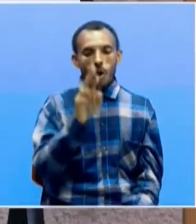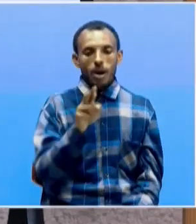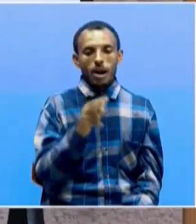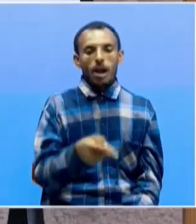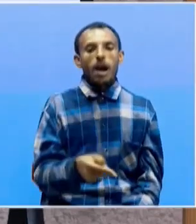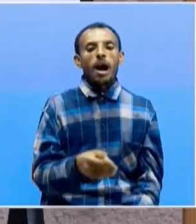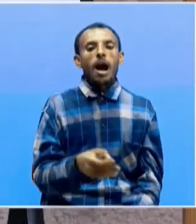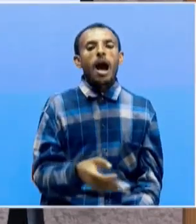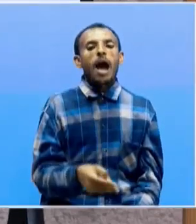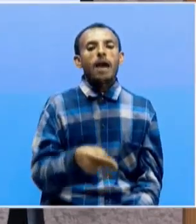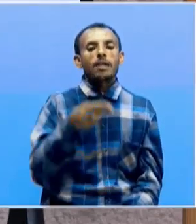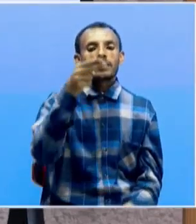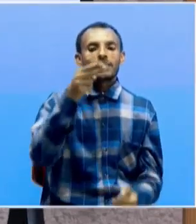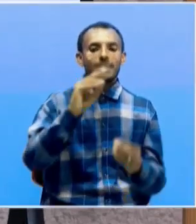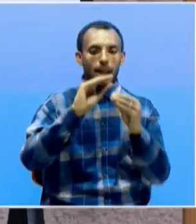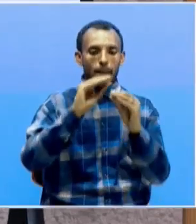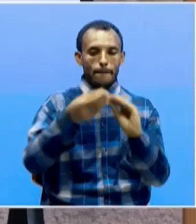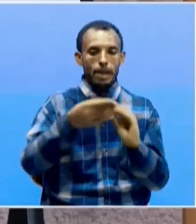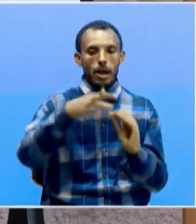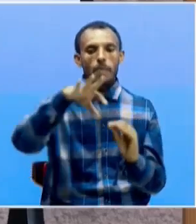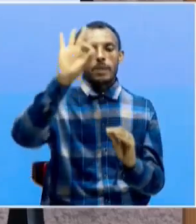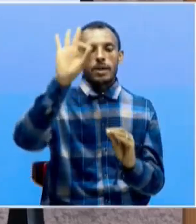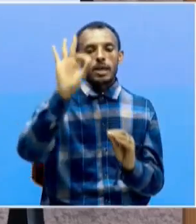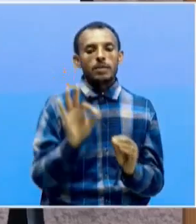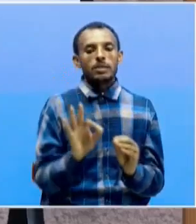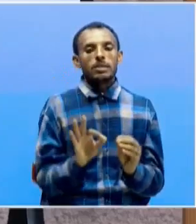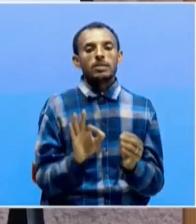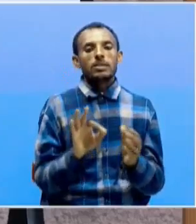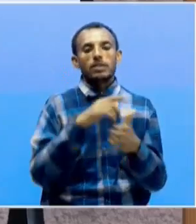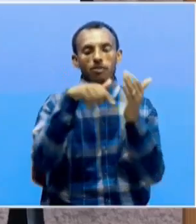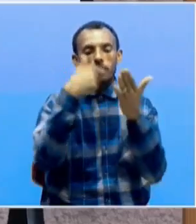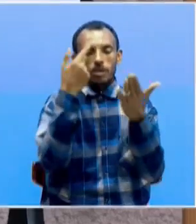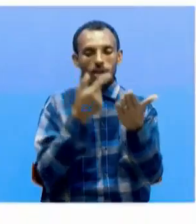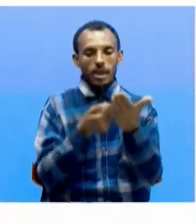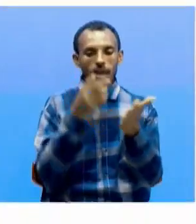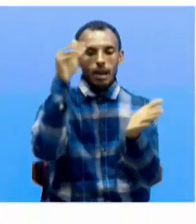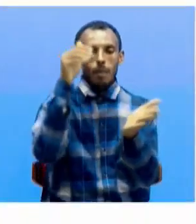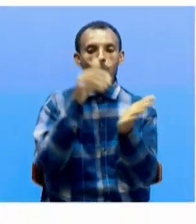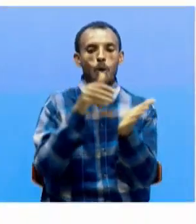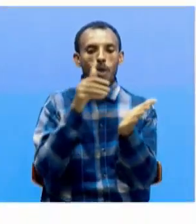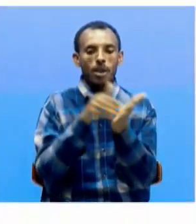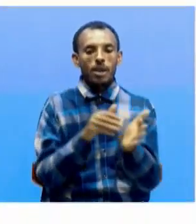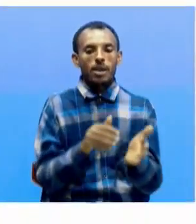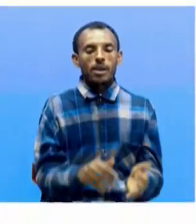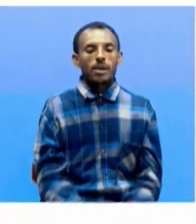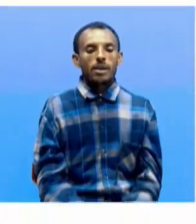highest number of appearance. Therefore here, mode